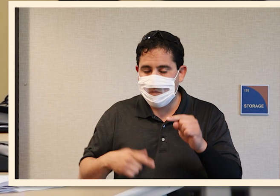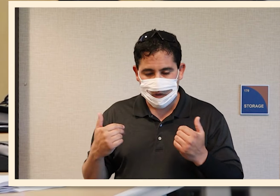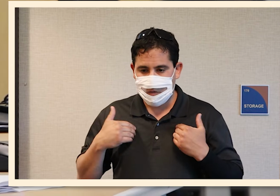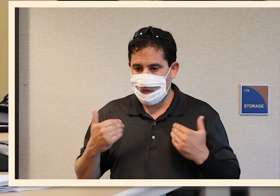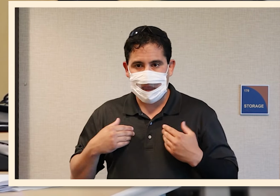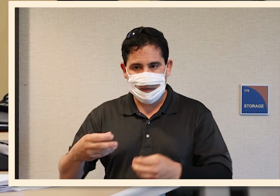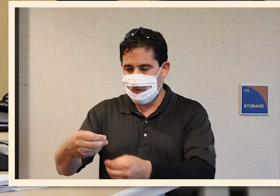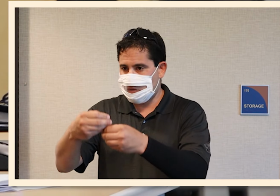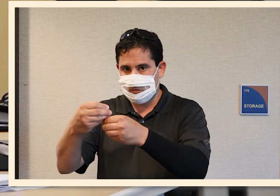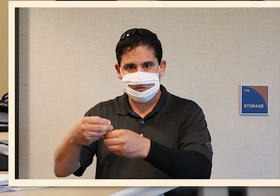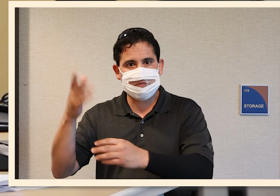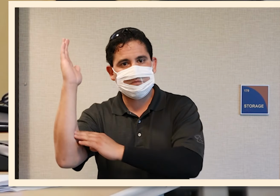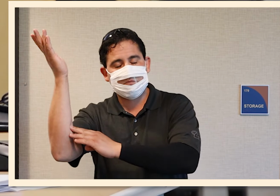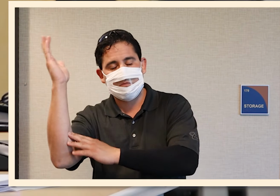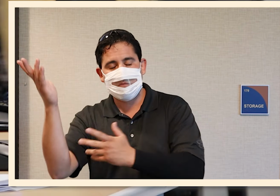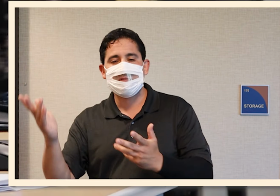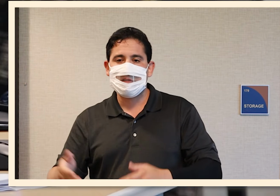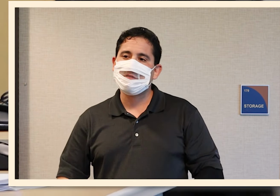your work.